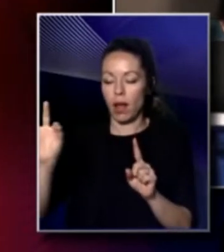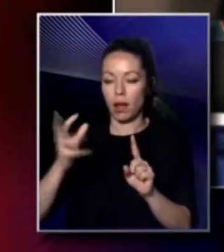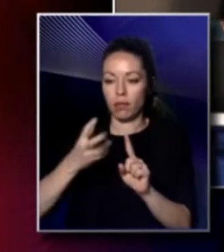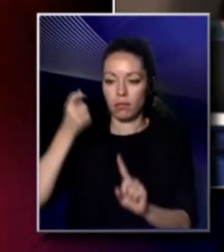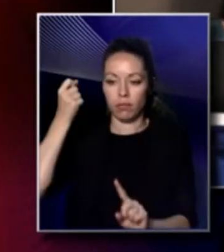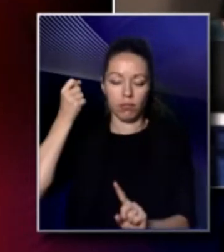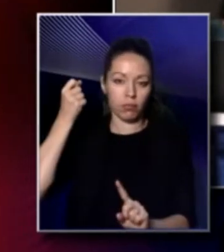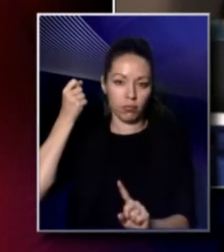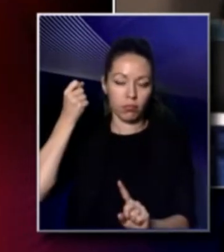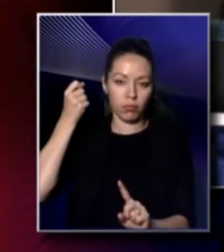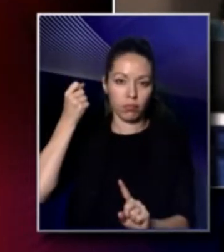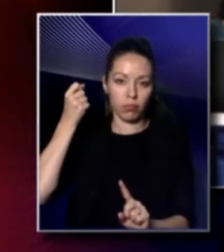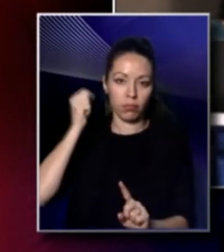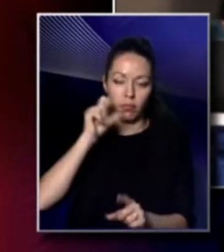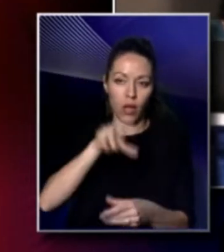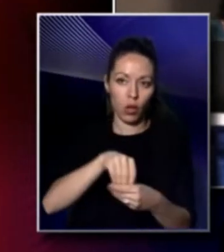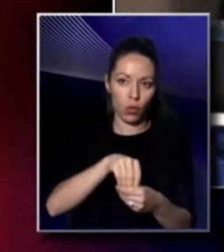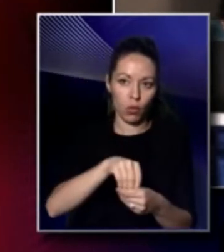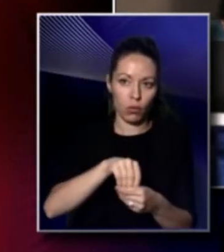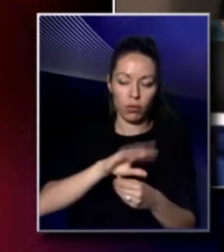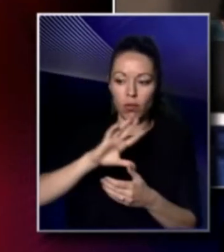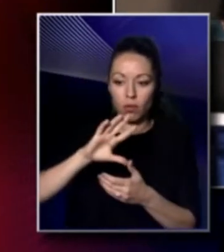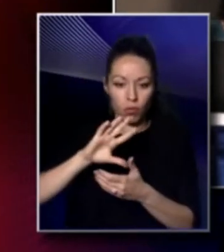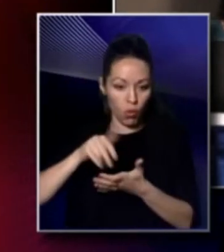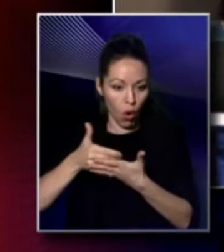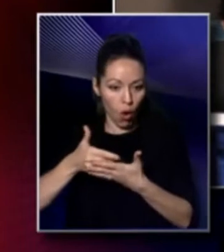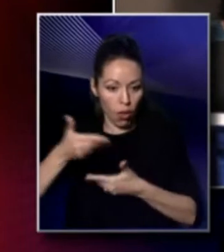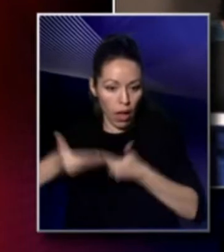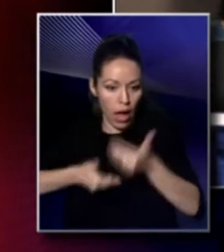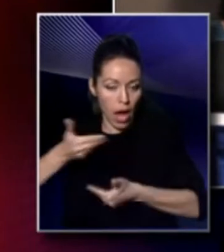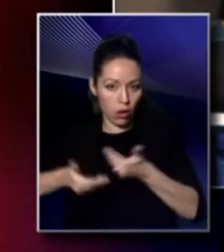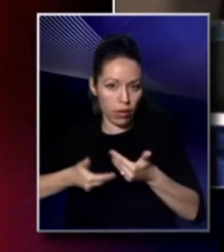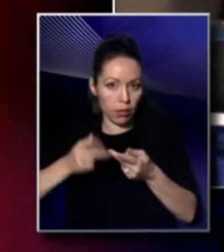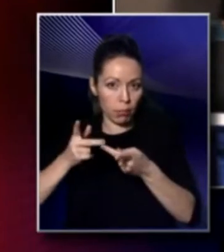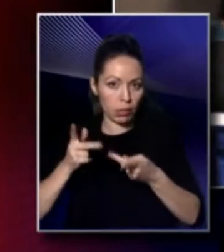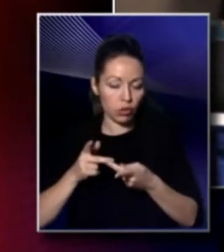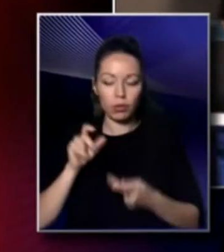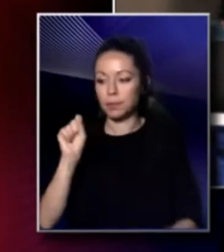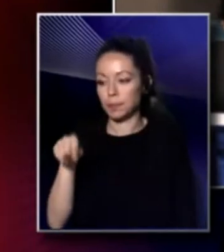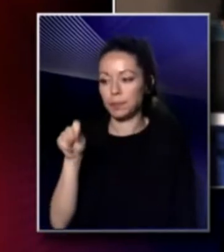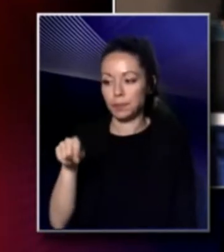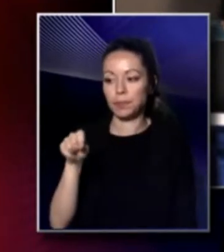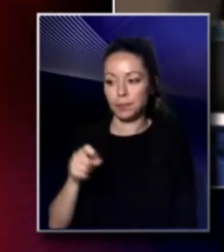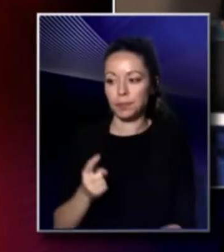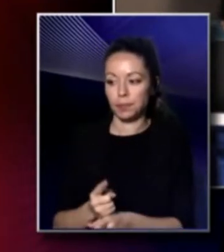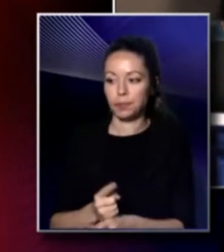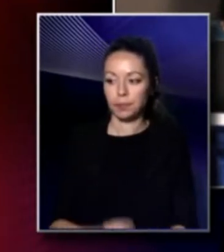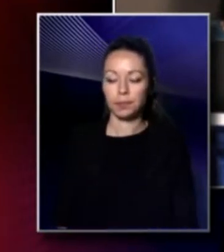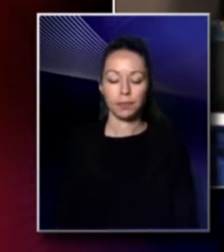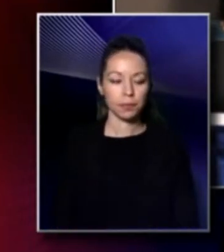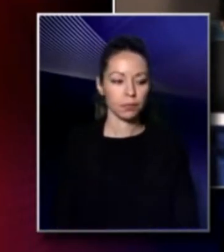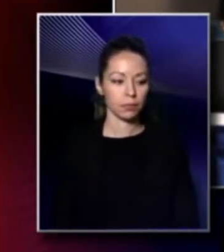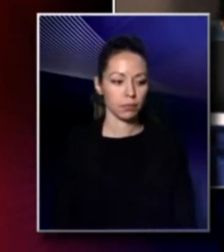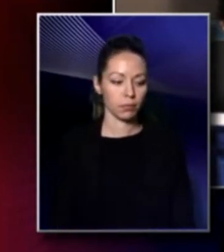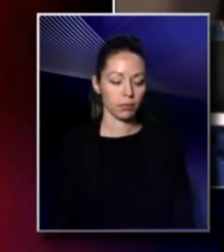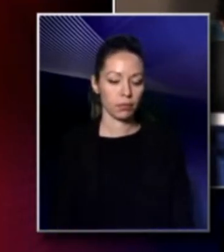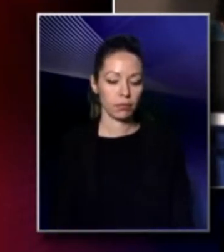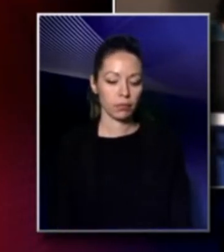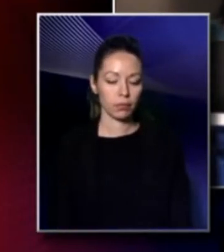please. Okay, so all of the hirings, correct? Mm-hmm. Okay. Correct.